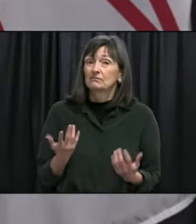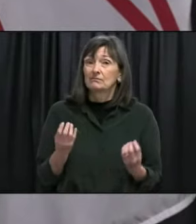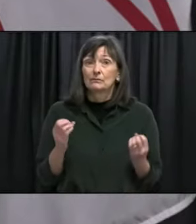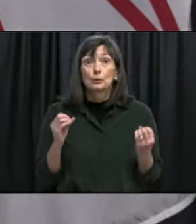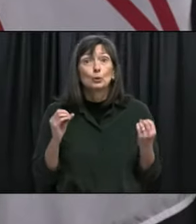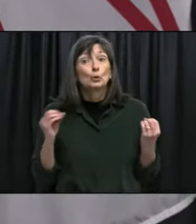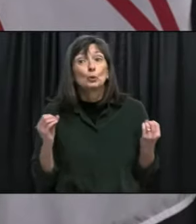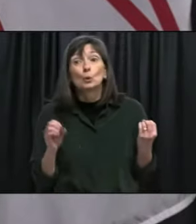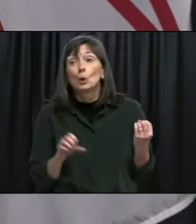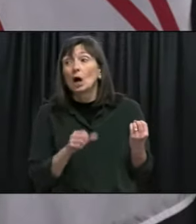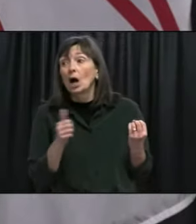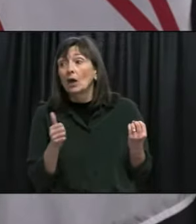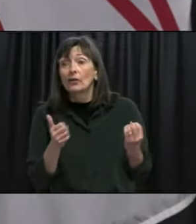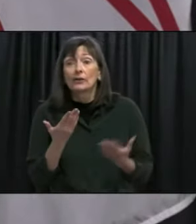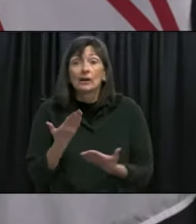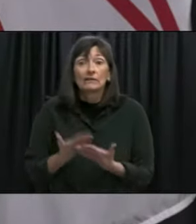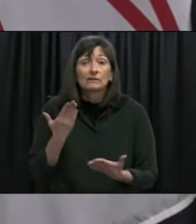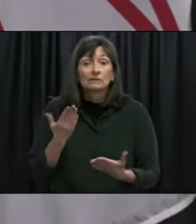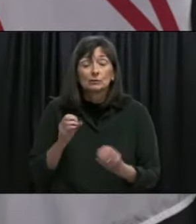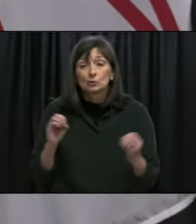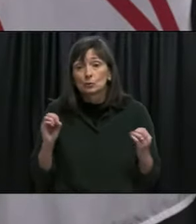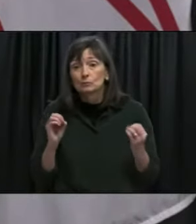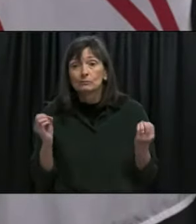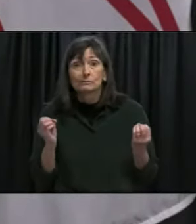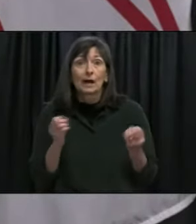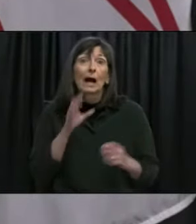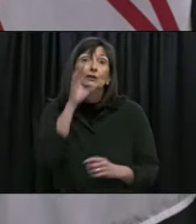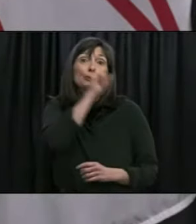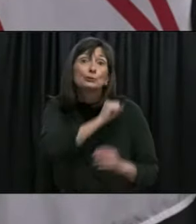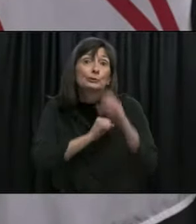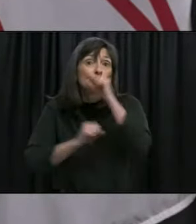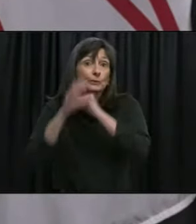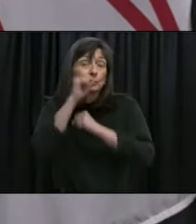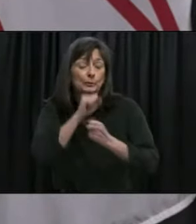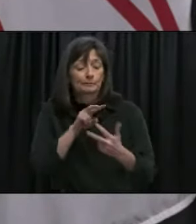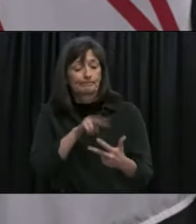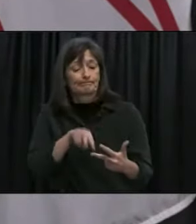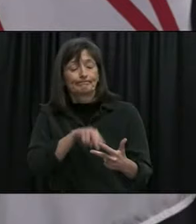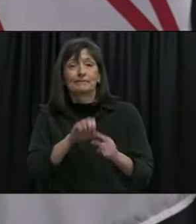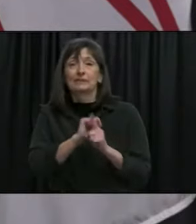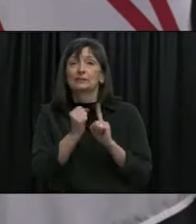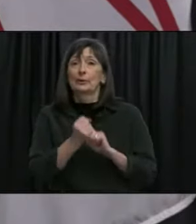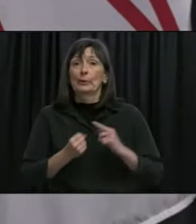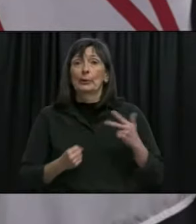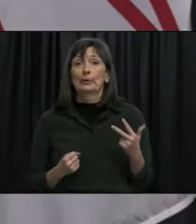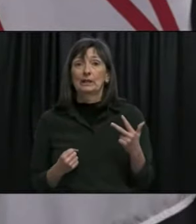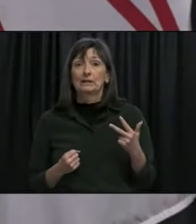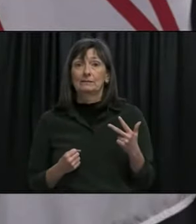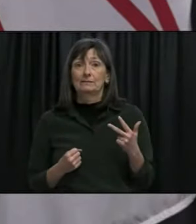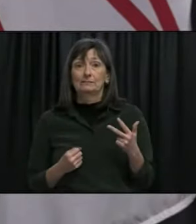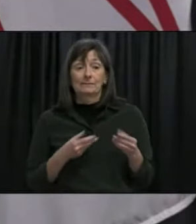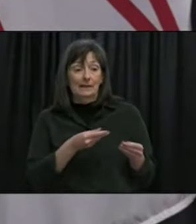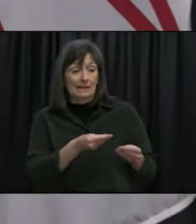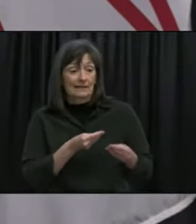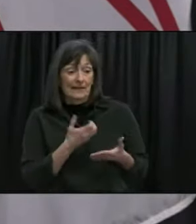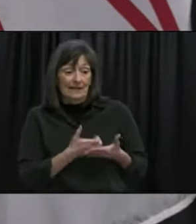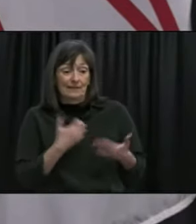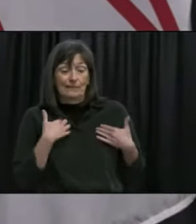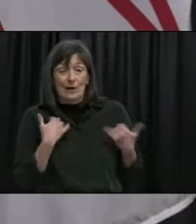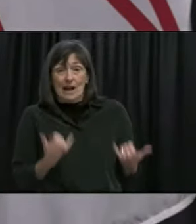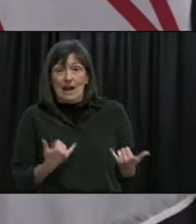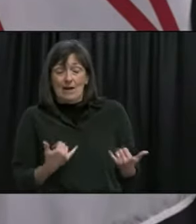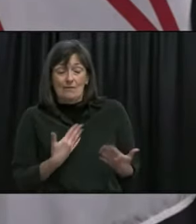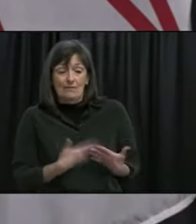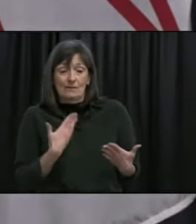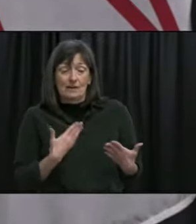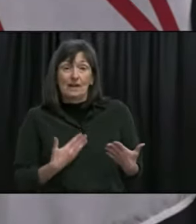definitive measures and definitive evidence moving forward that's all you can do you make the decisions with the evidence available to you and the second